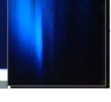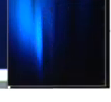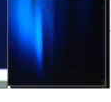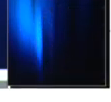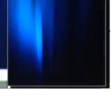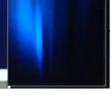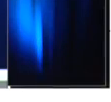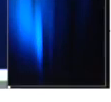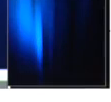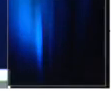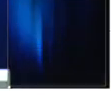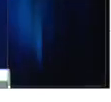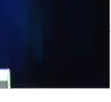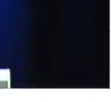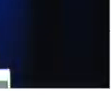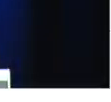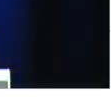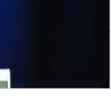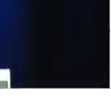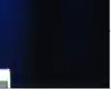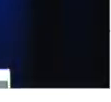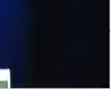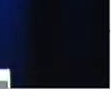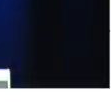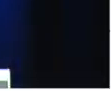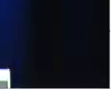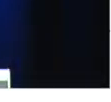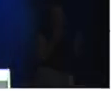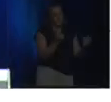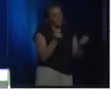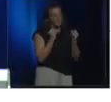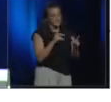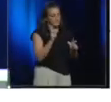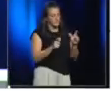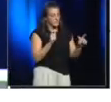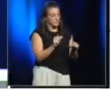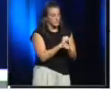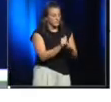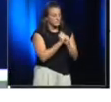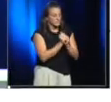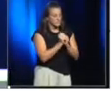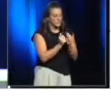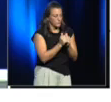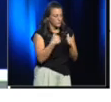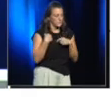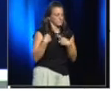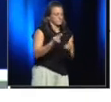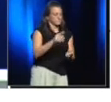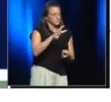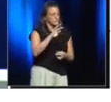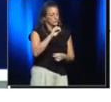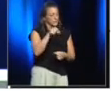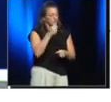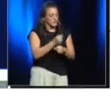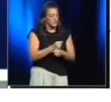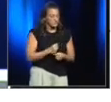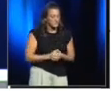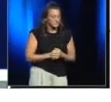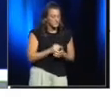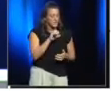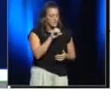just by thanking a lot of people that have been with me through this 40-year journey. So there's Clive